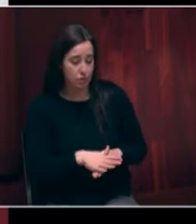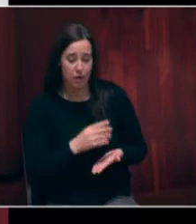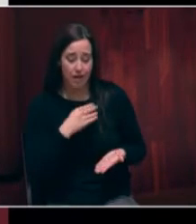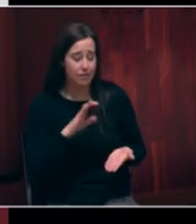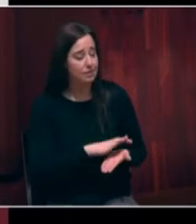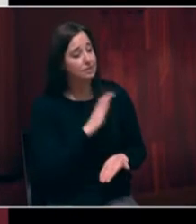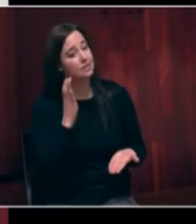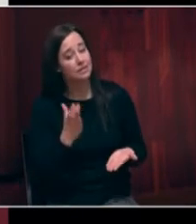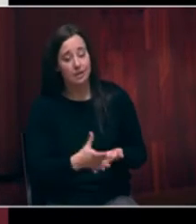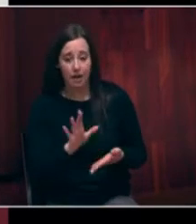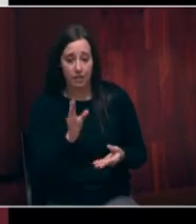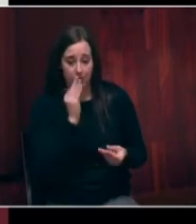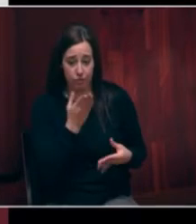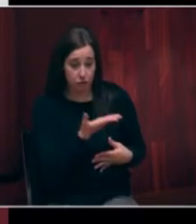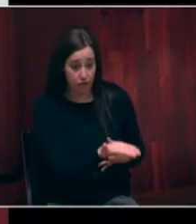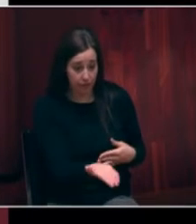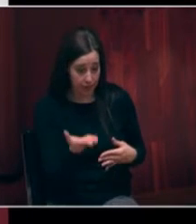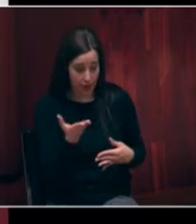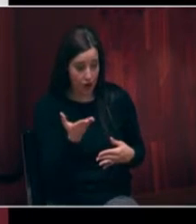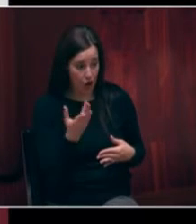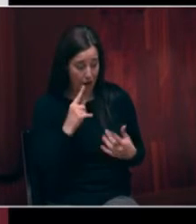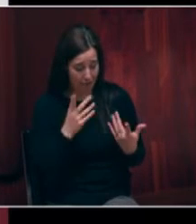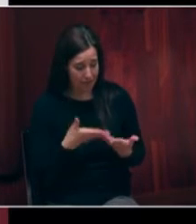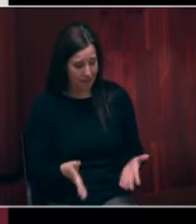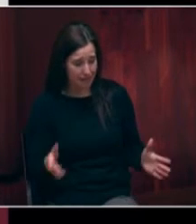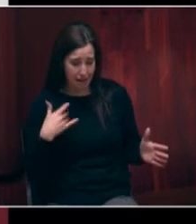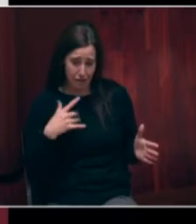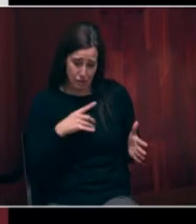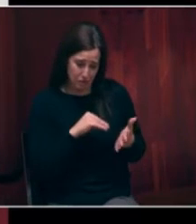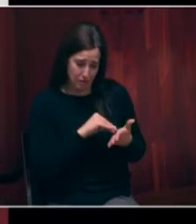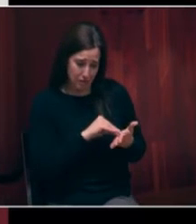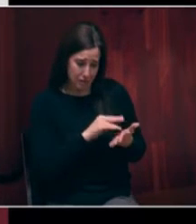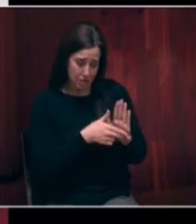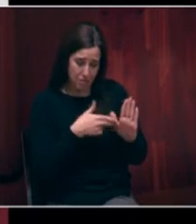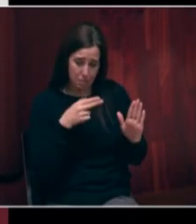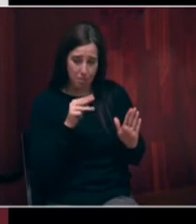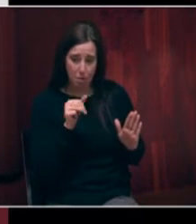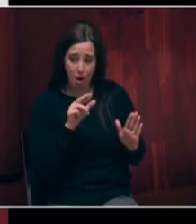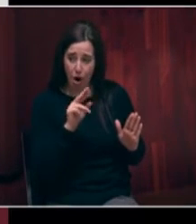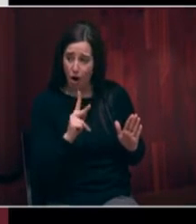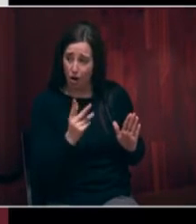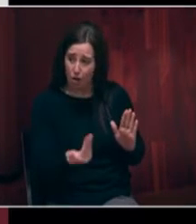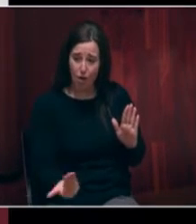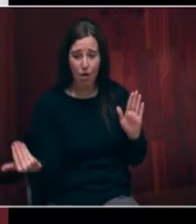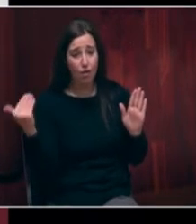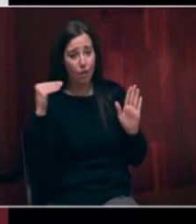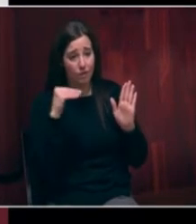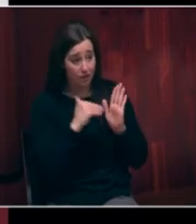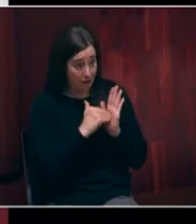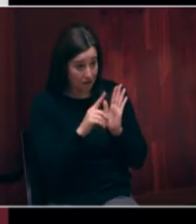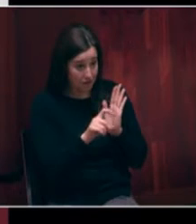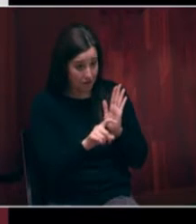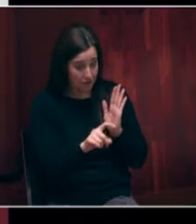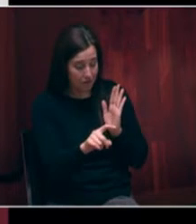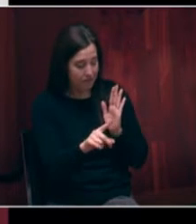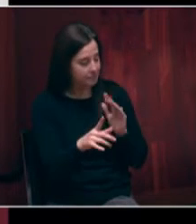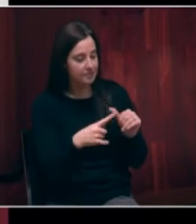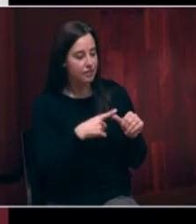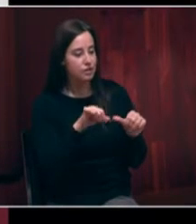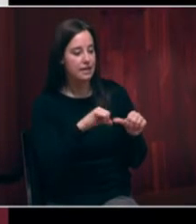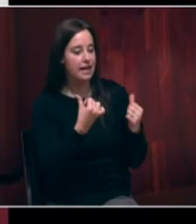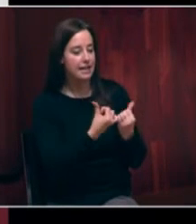information out there. And the overwhelming question is, do I have to remark all of that? And what happens when I do remark it? First, the agency heads